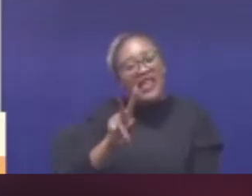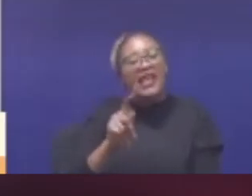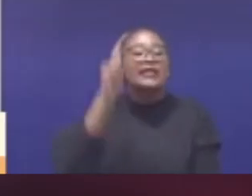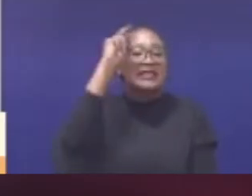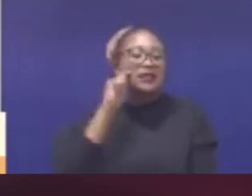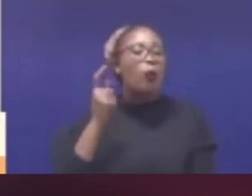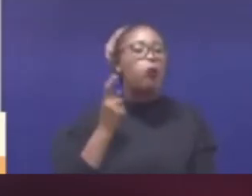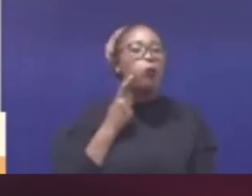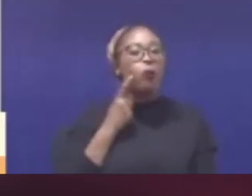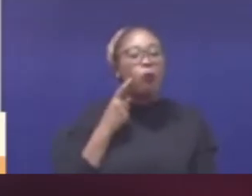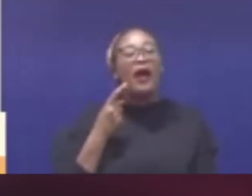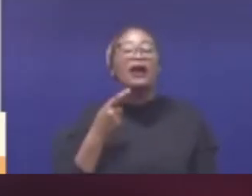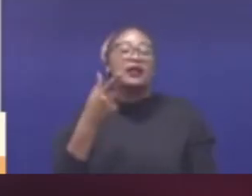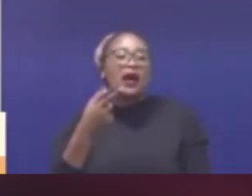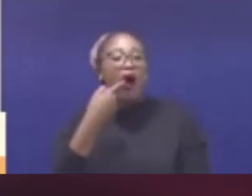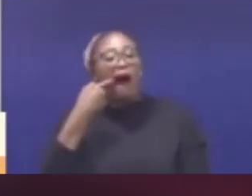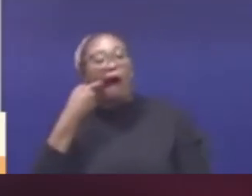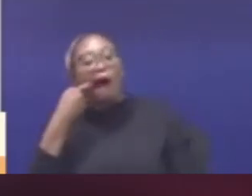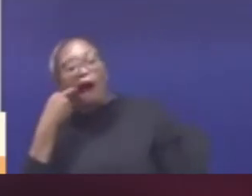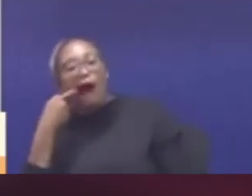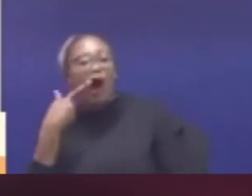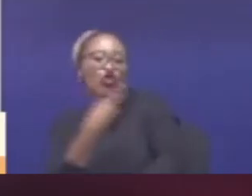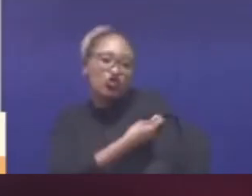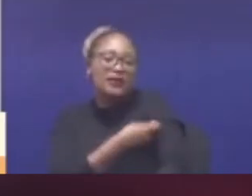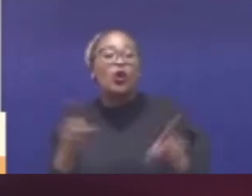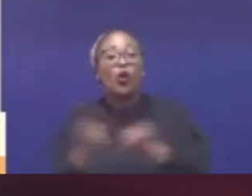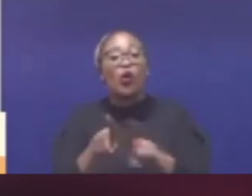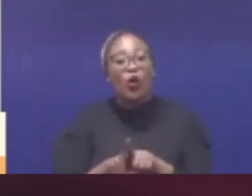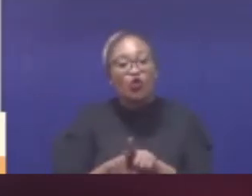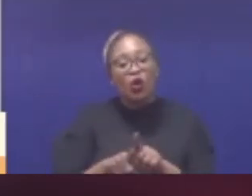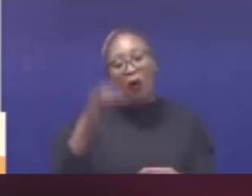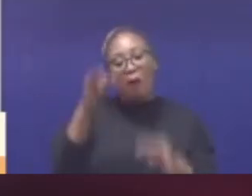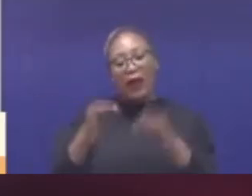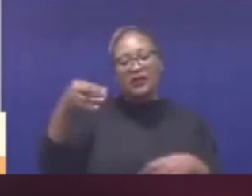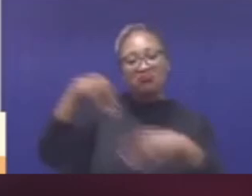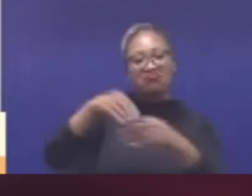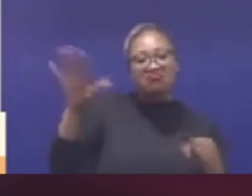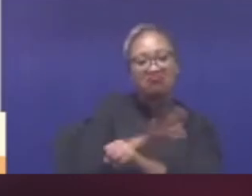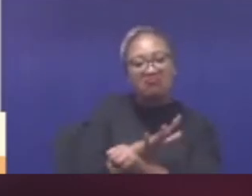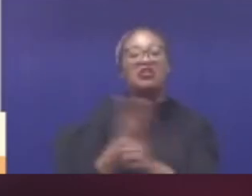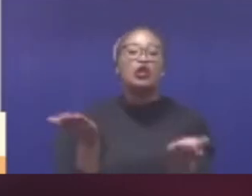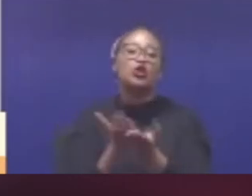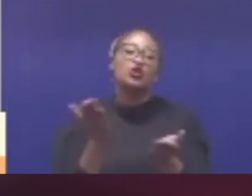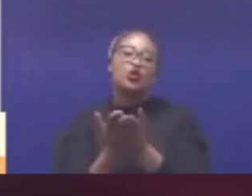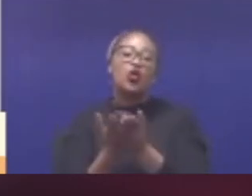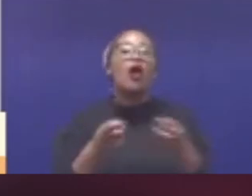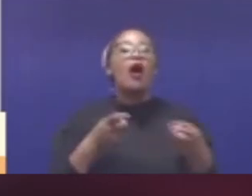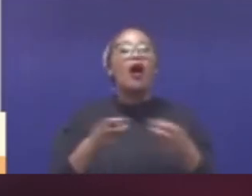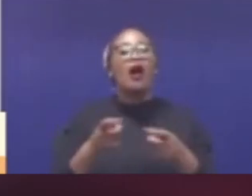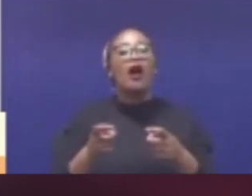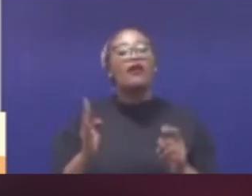drugs, and politicized school governing bodies. This is either as a result of